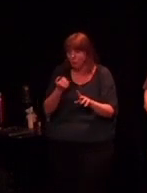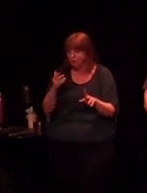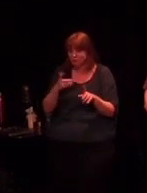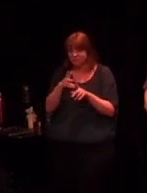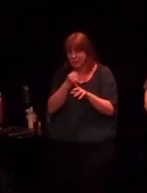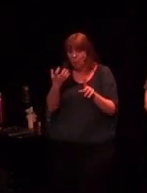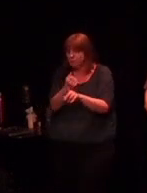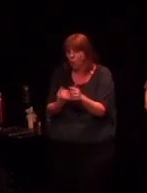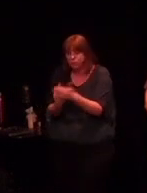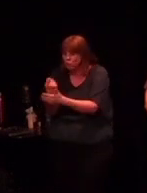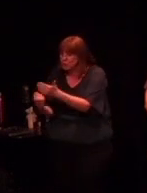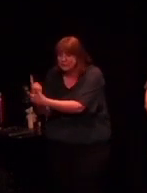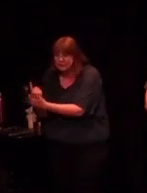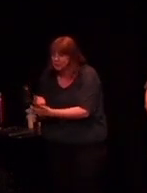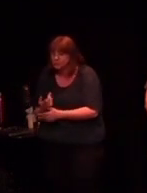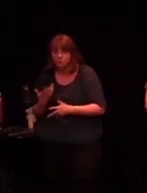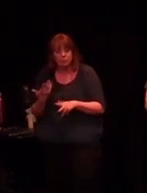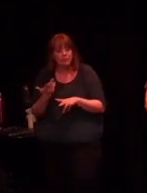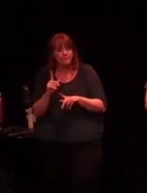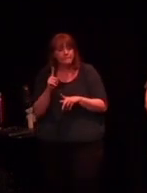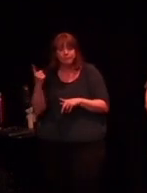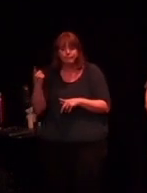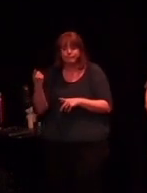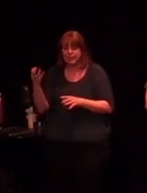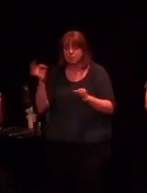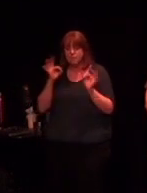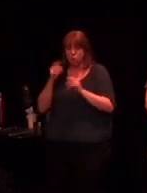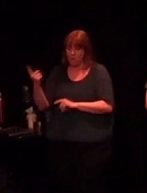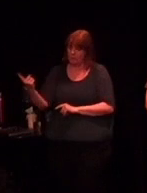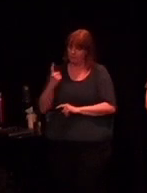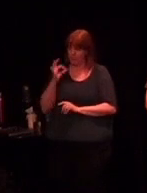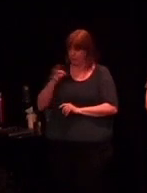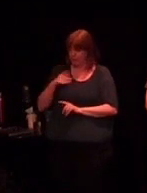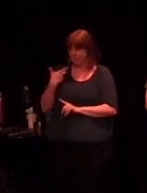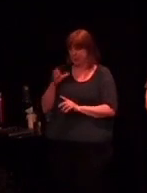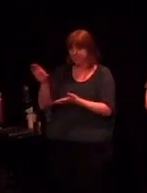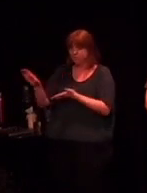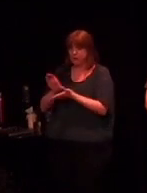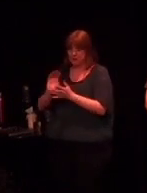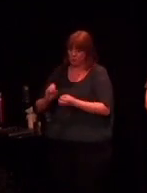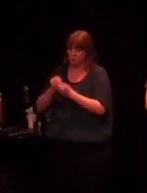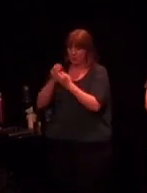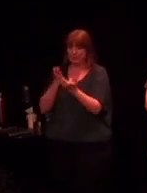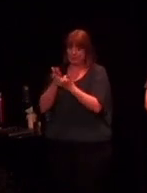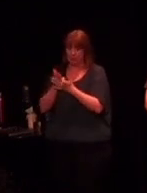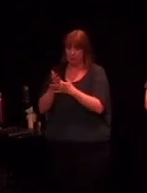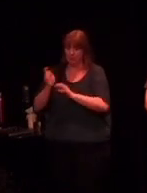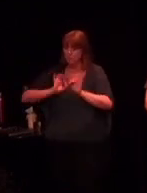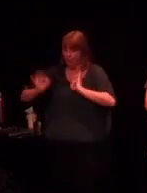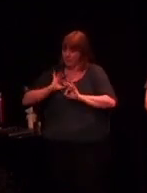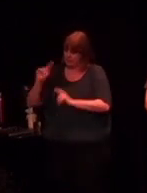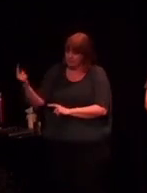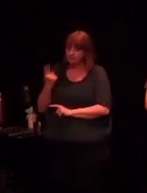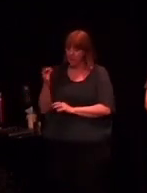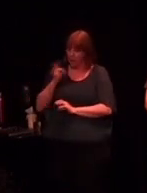So again, working with, I was approached by an artist who had got funding to create an accessible performance, and so they approached